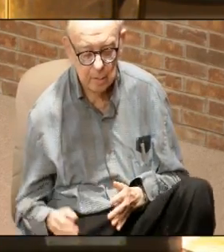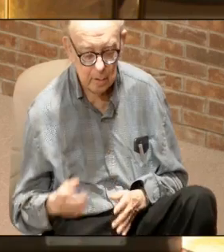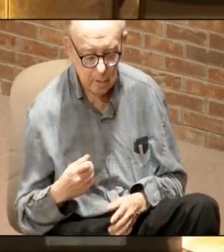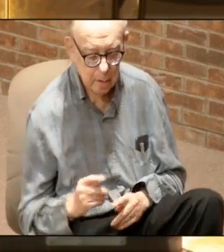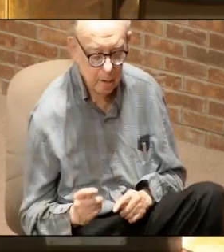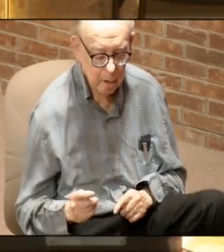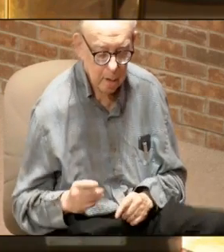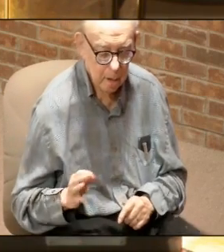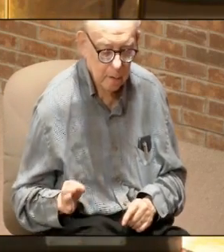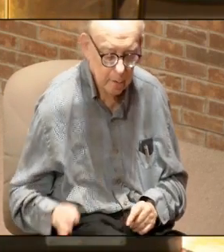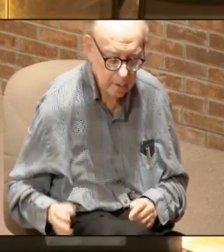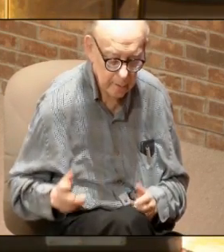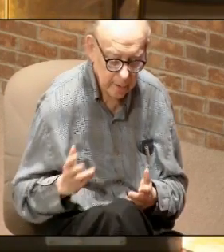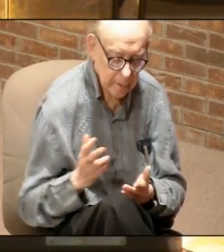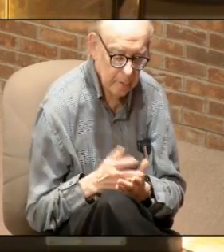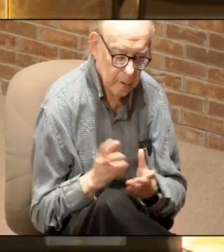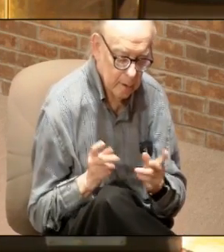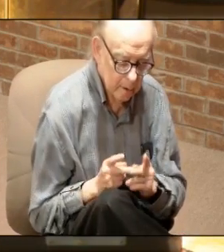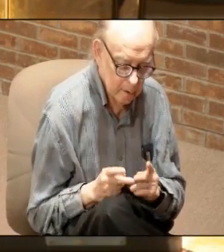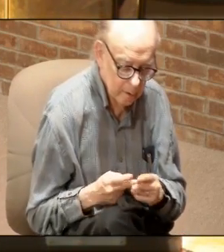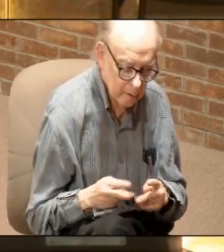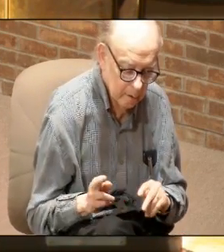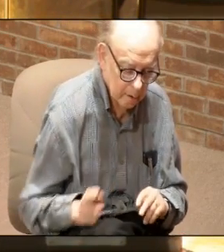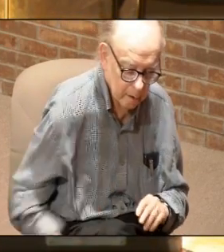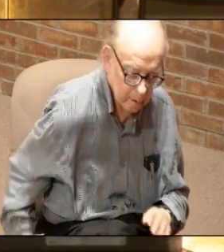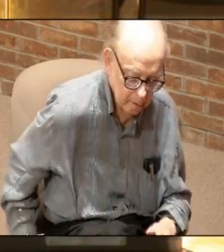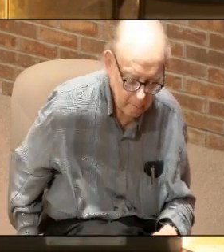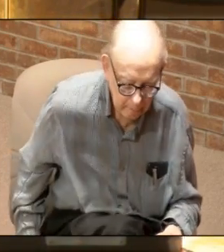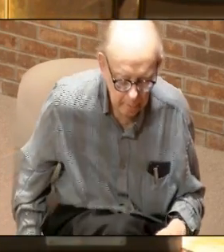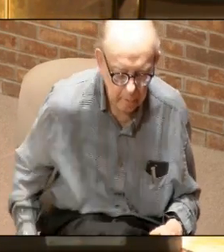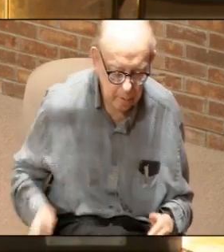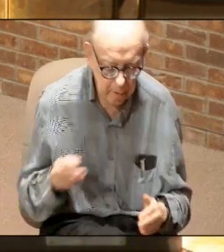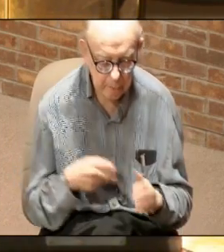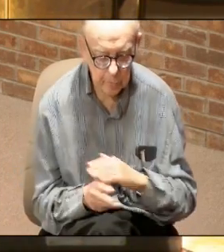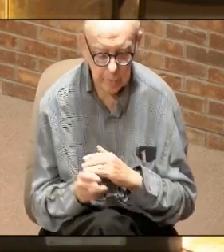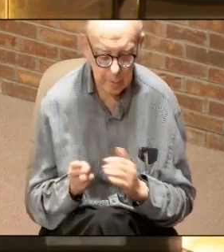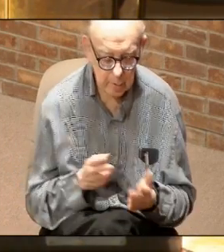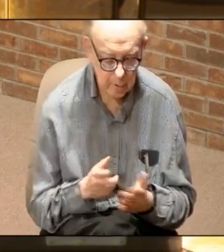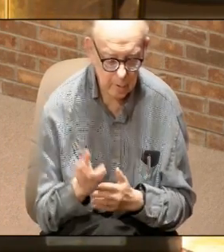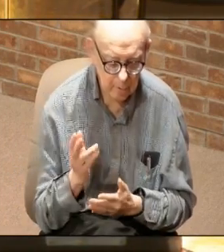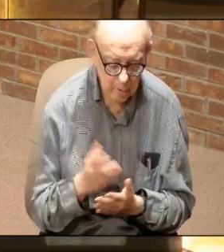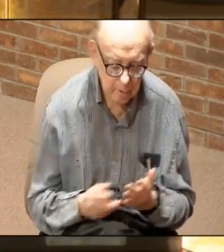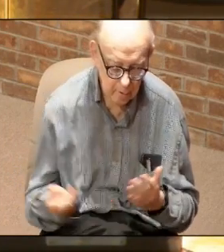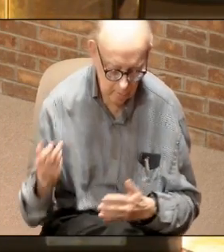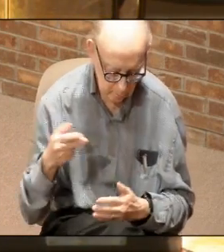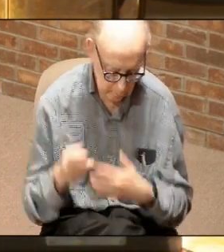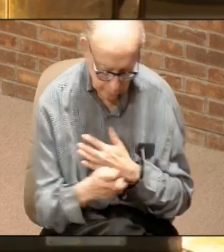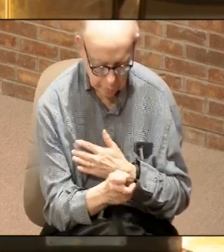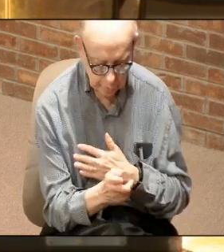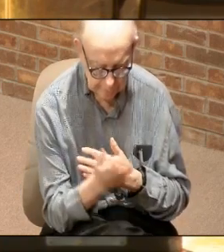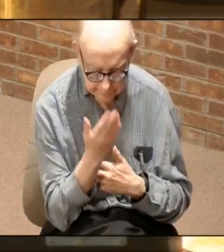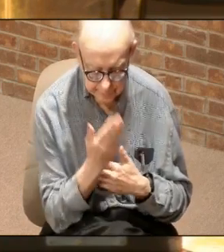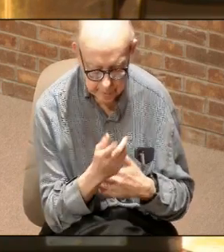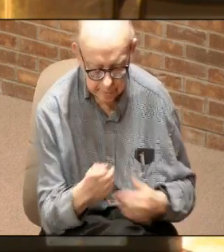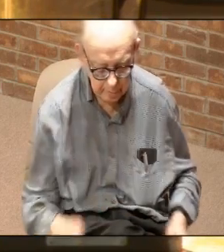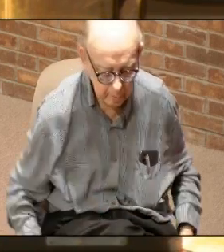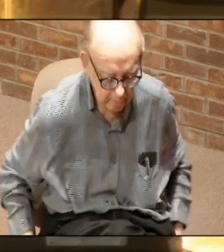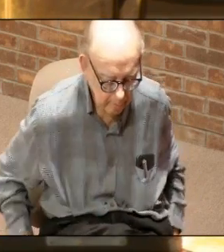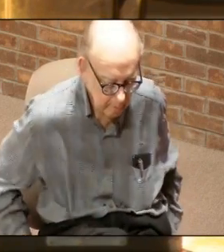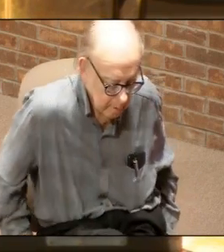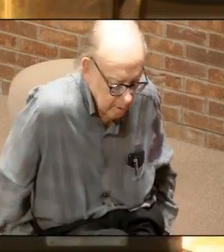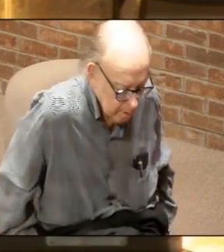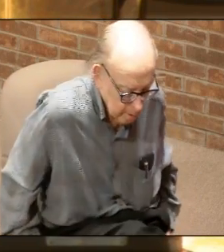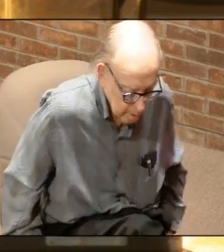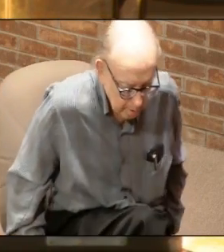You're trying to find a parking spot and you're getting ready to pull into the parking spot and somebody comes whipping in front of you because